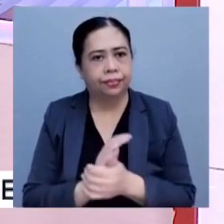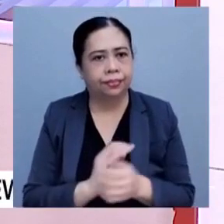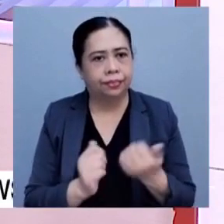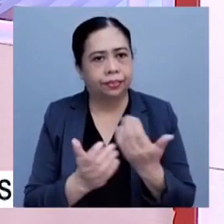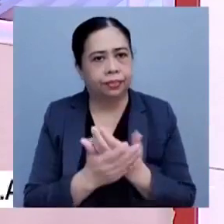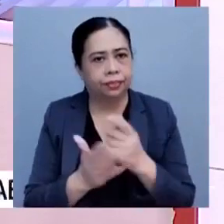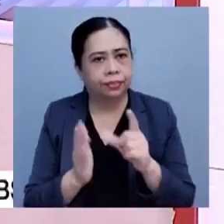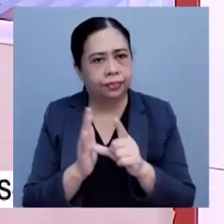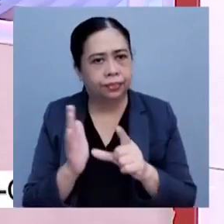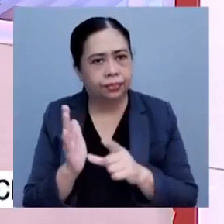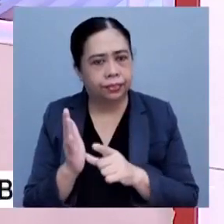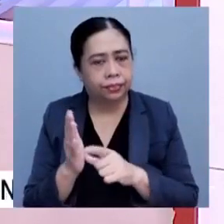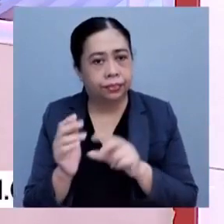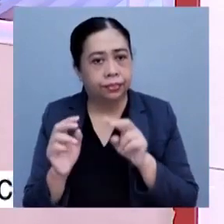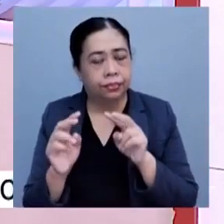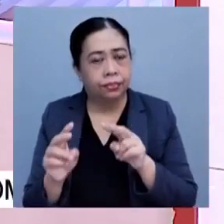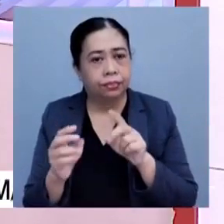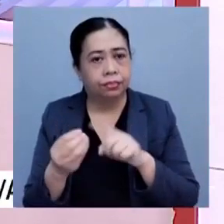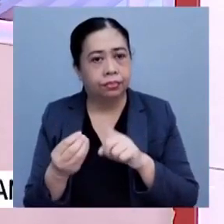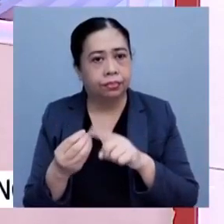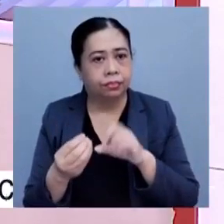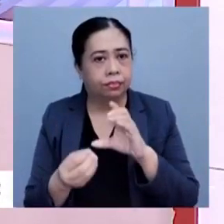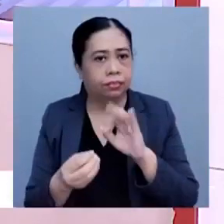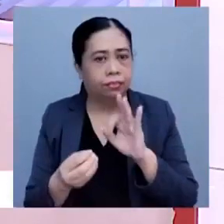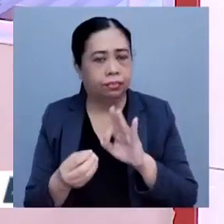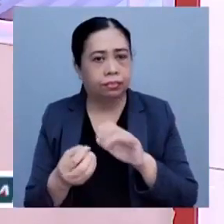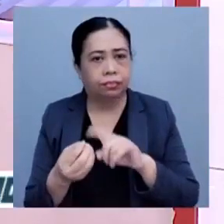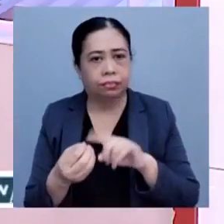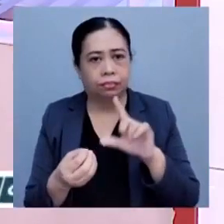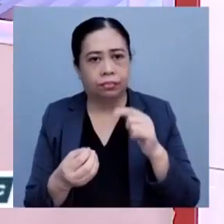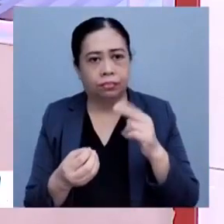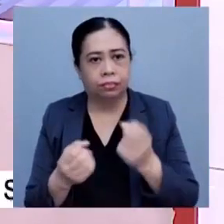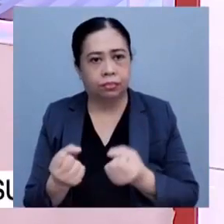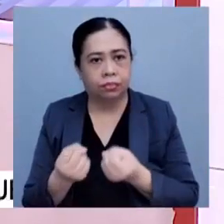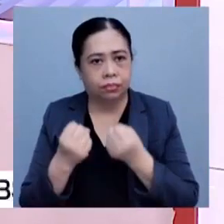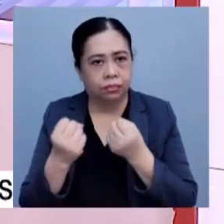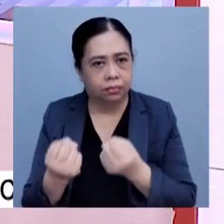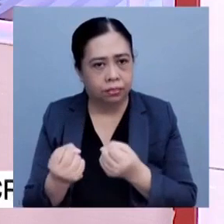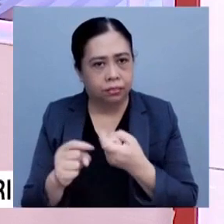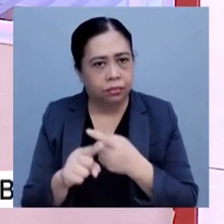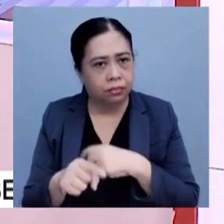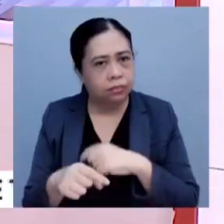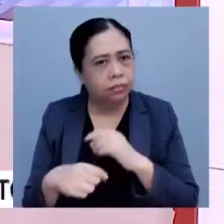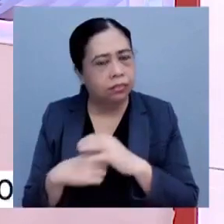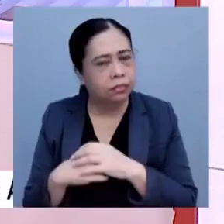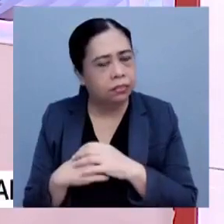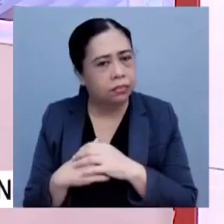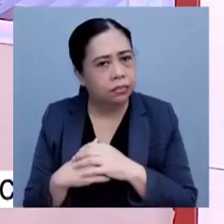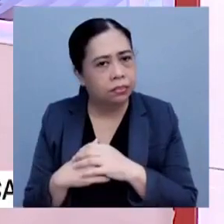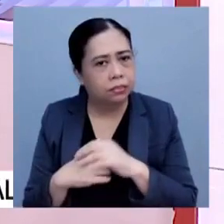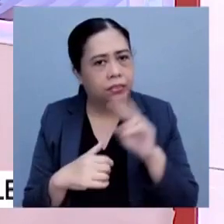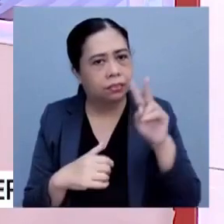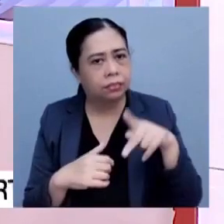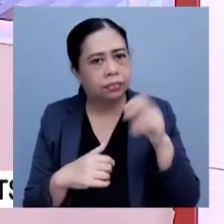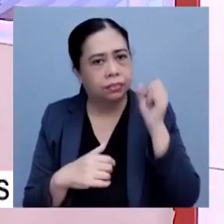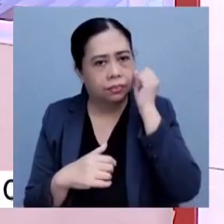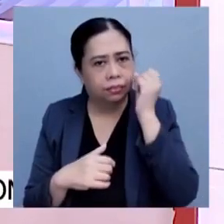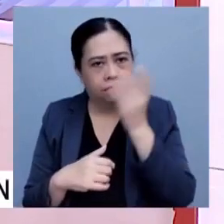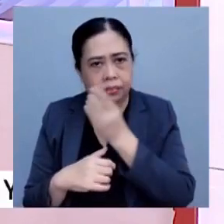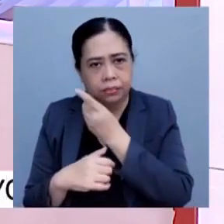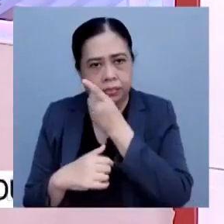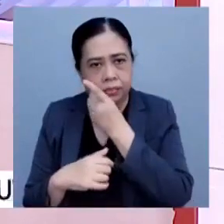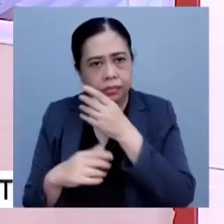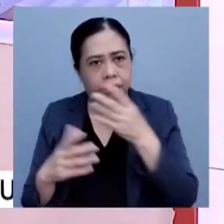auditing confidential funds given to local governments. Their suggestion comes after it was revealed Vice President Sara Duterte already